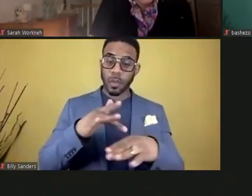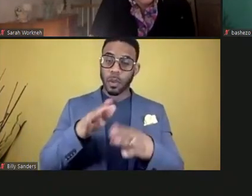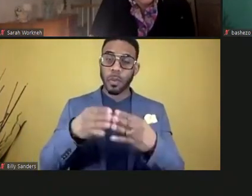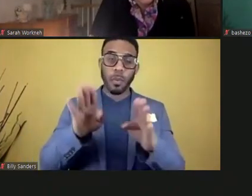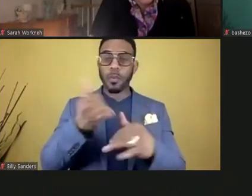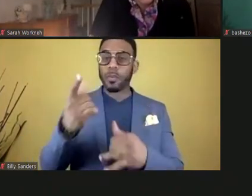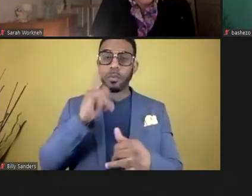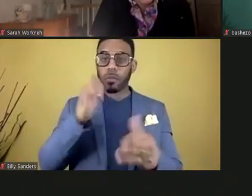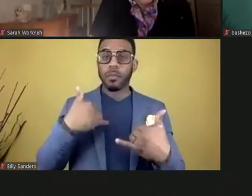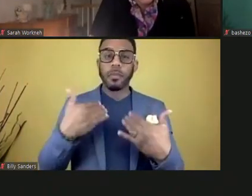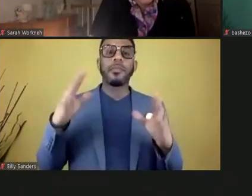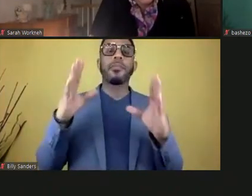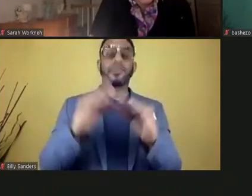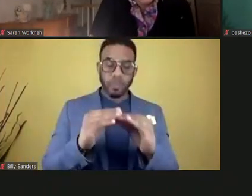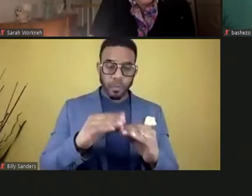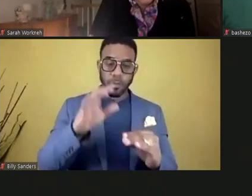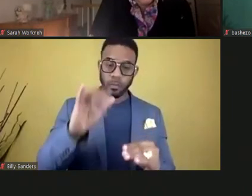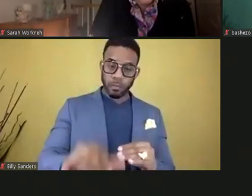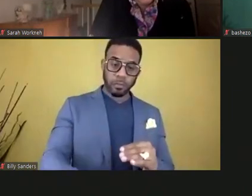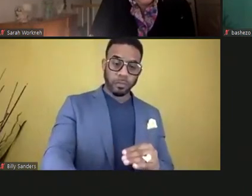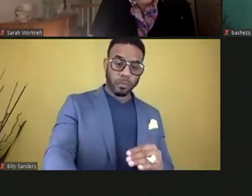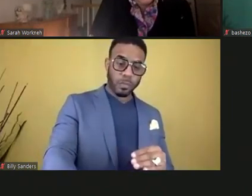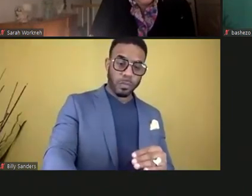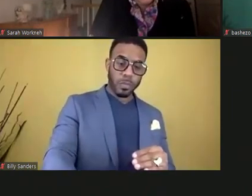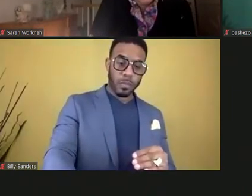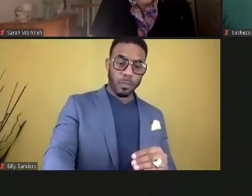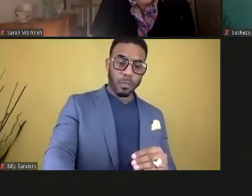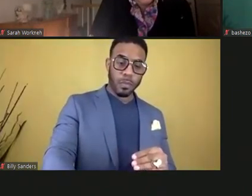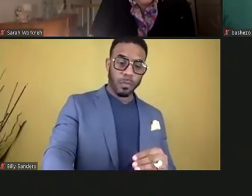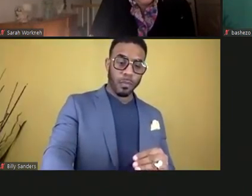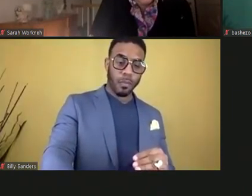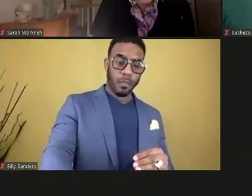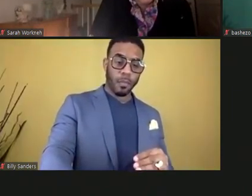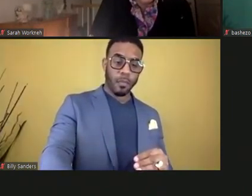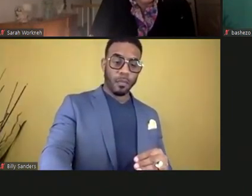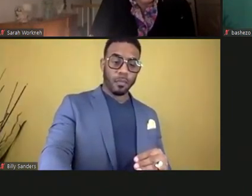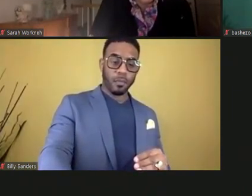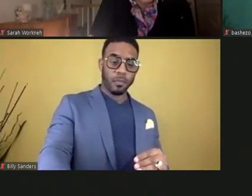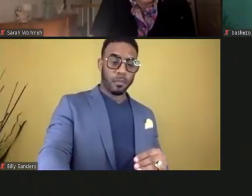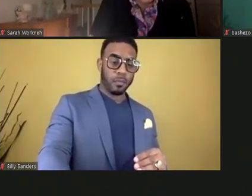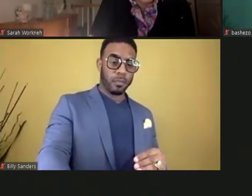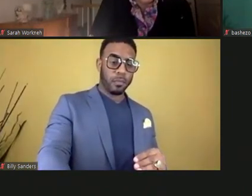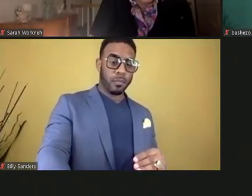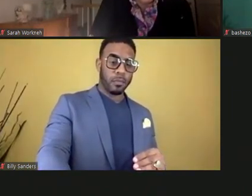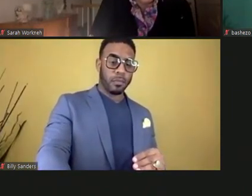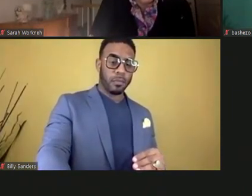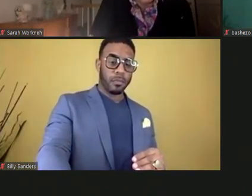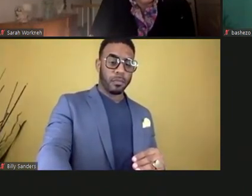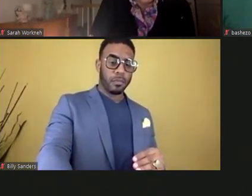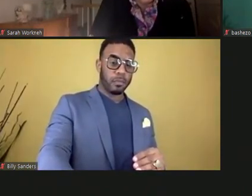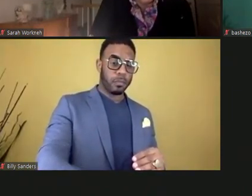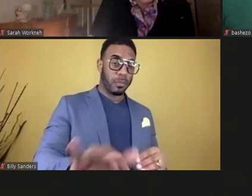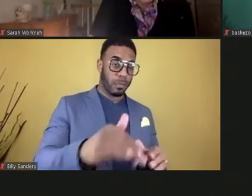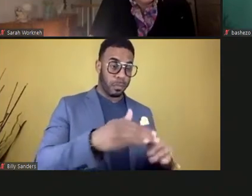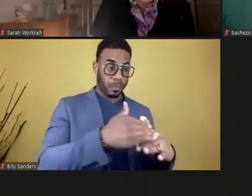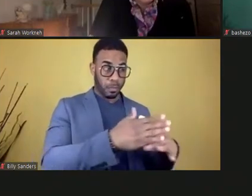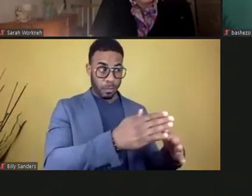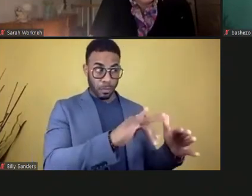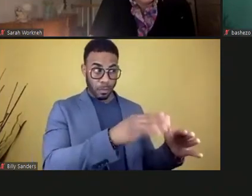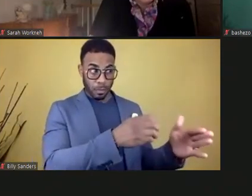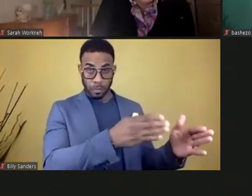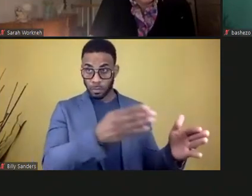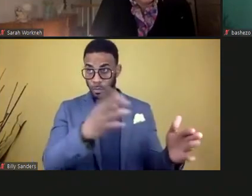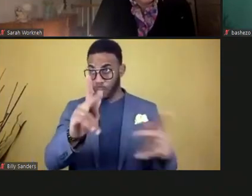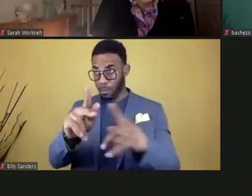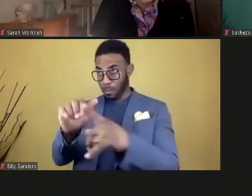to have meetings that were involved with incarceration in any way, shape, or form. So at that table with Sheriff Joe, were also people from